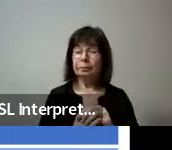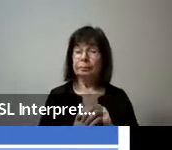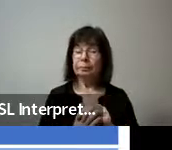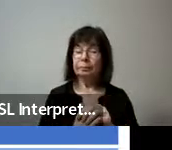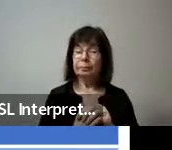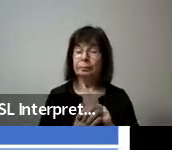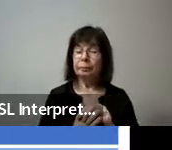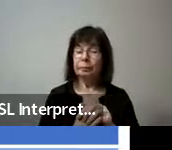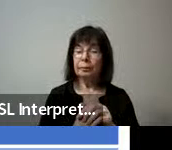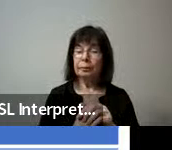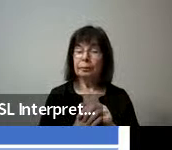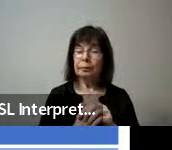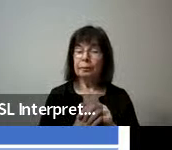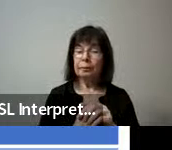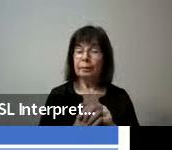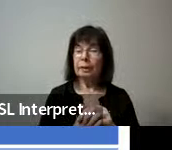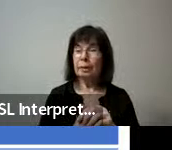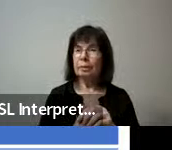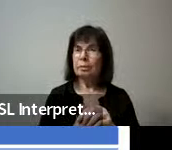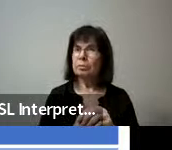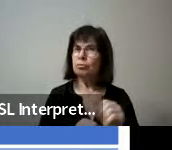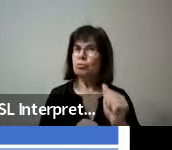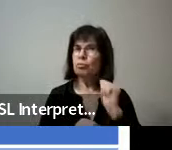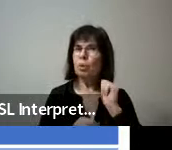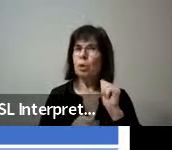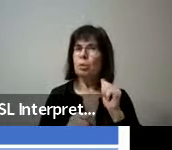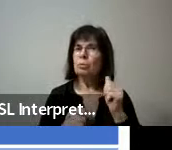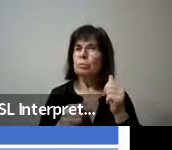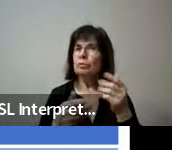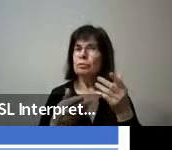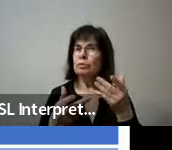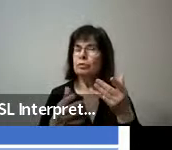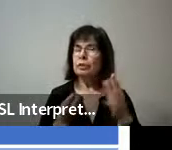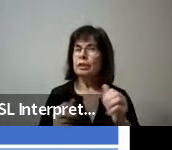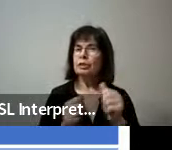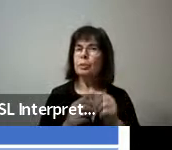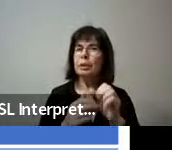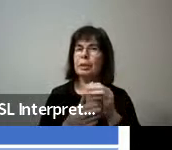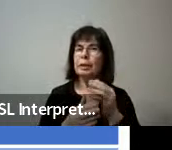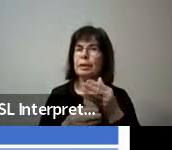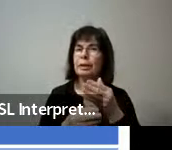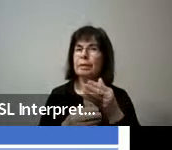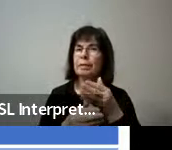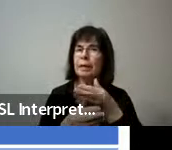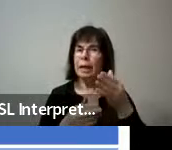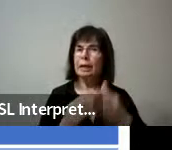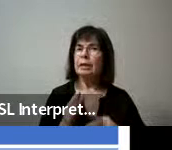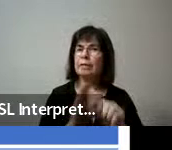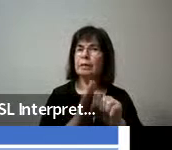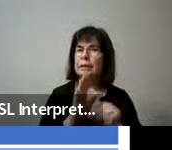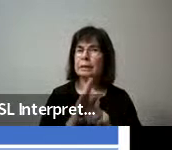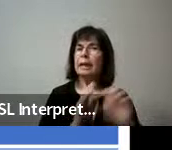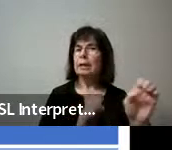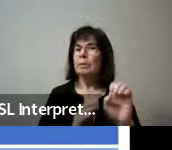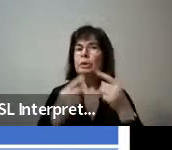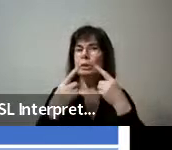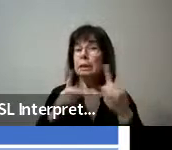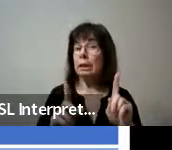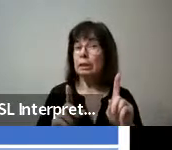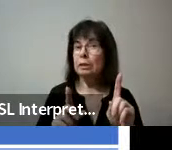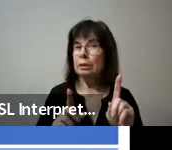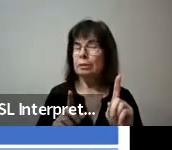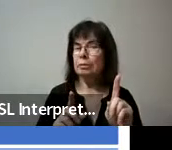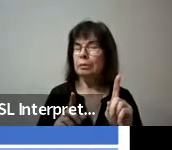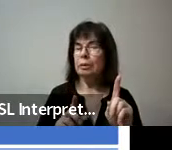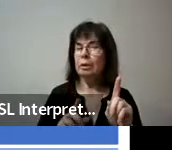they don't automatically end with the end of the state emergency declaration. I'm still expecting that we might see most